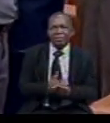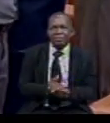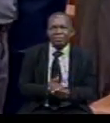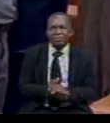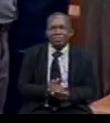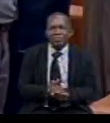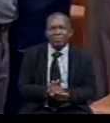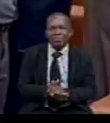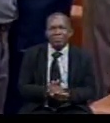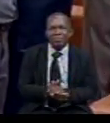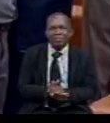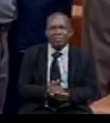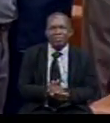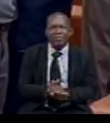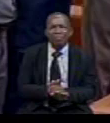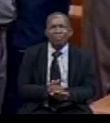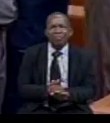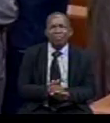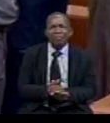spirit of praise.